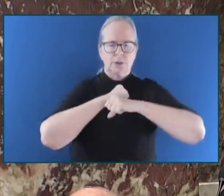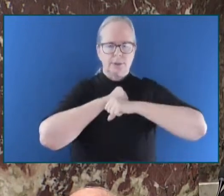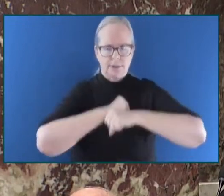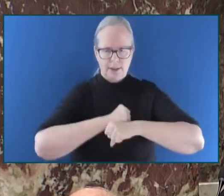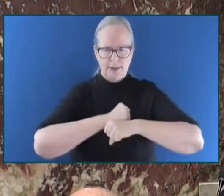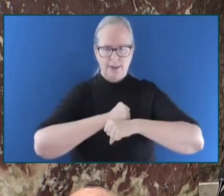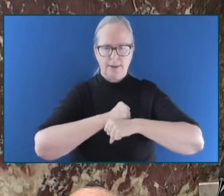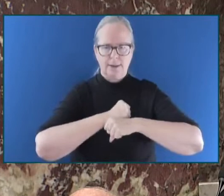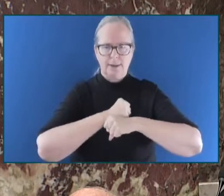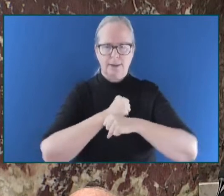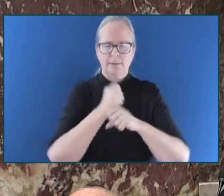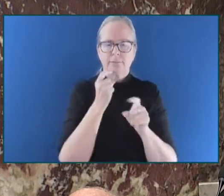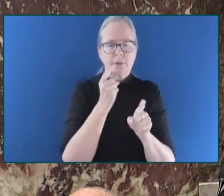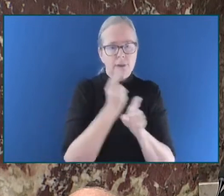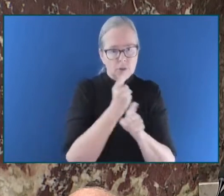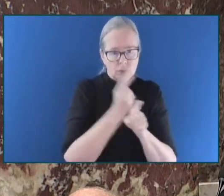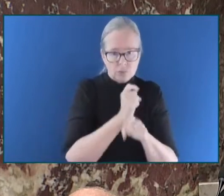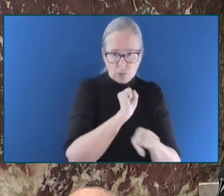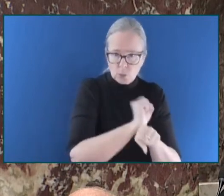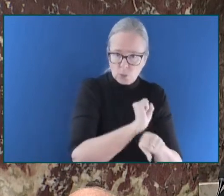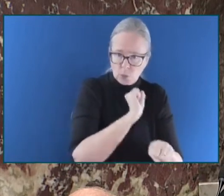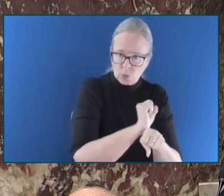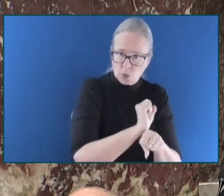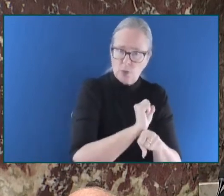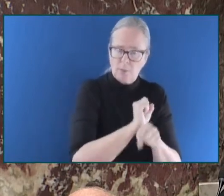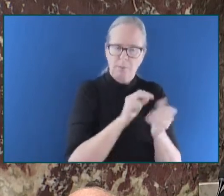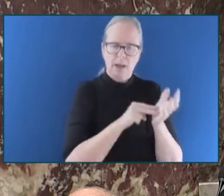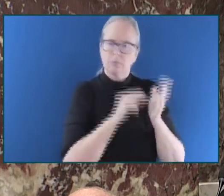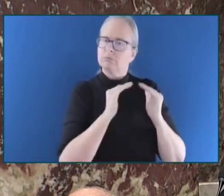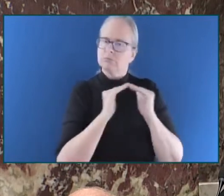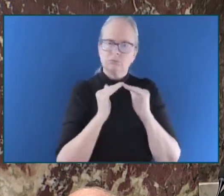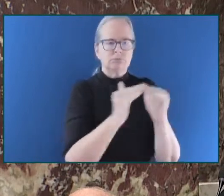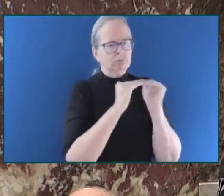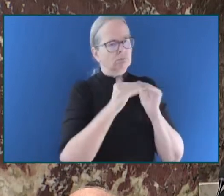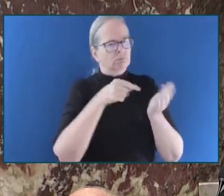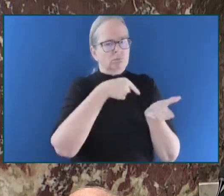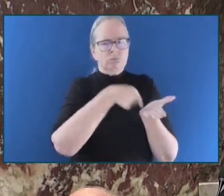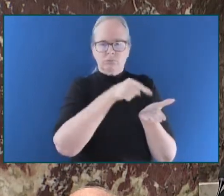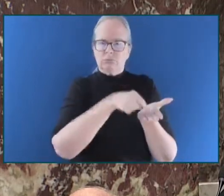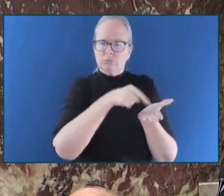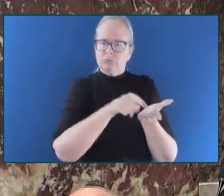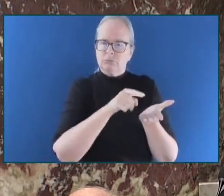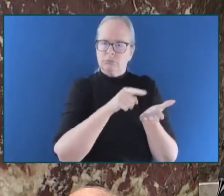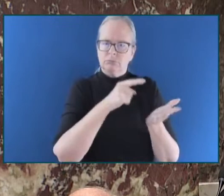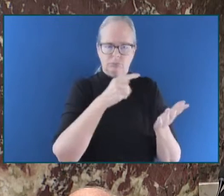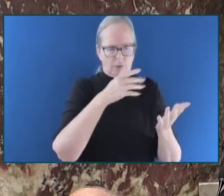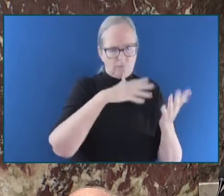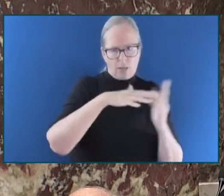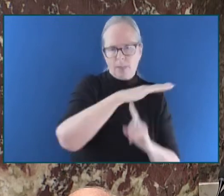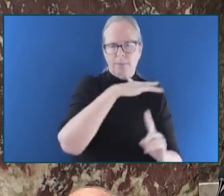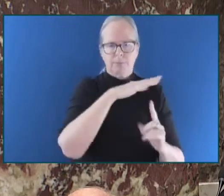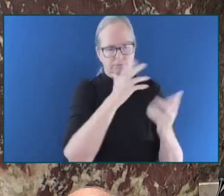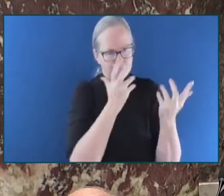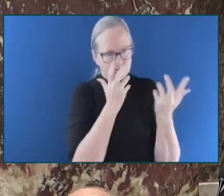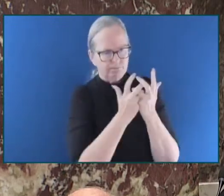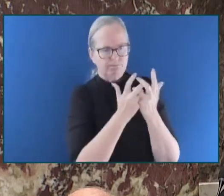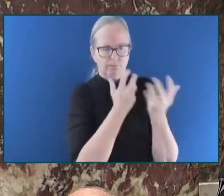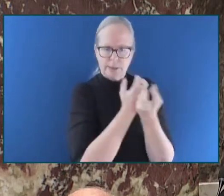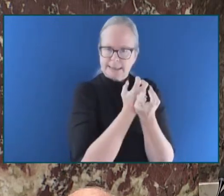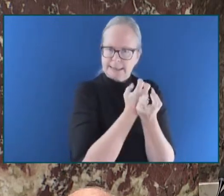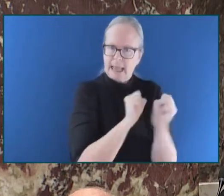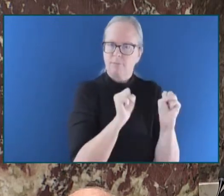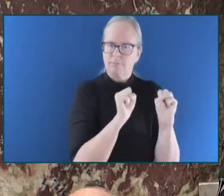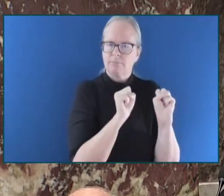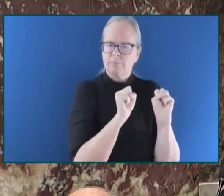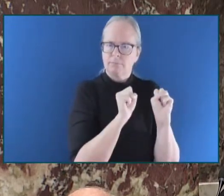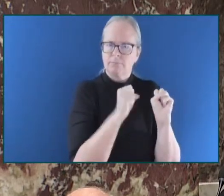conditions. Today, we reflect on the progress that has been made to reduce poverty here in British Columbia. Yet we cannot turn a blind